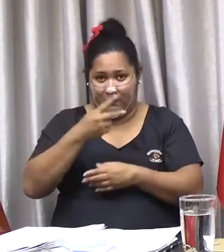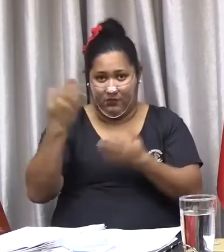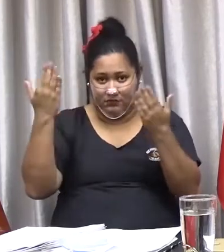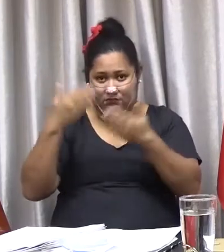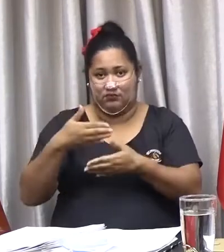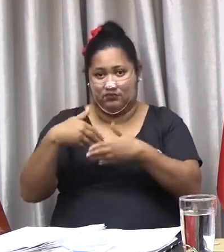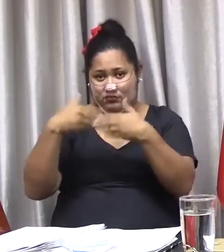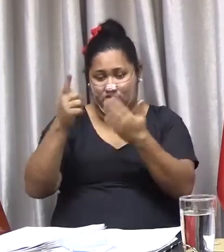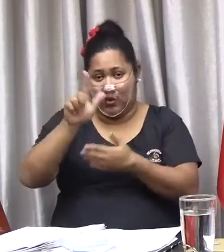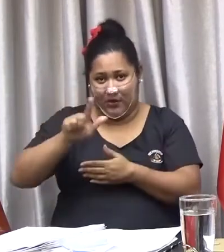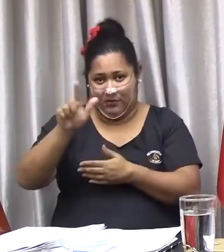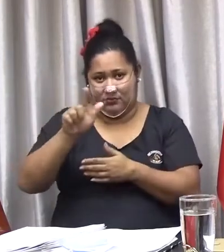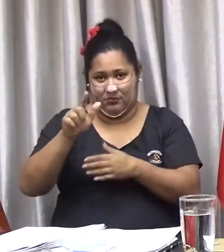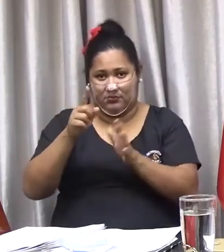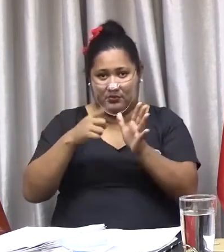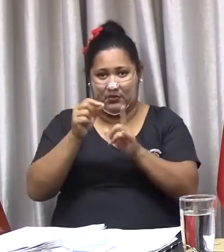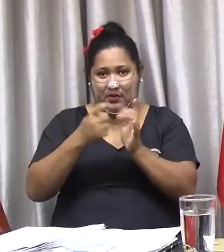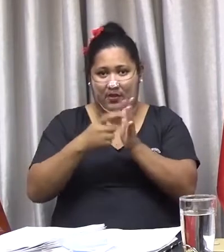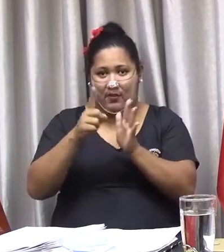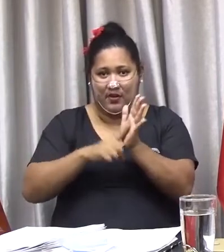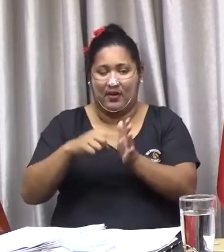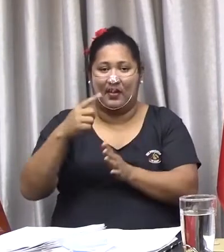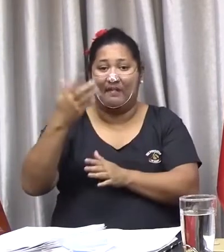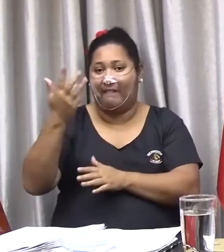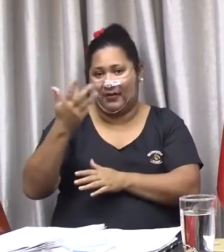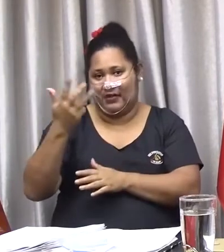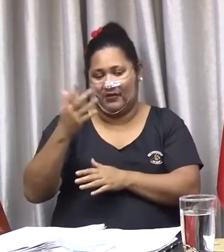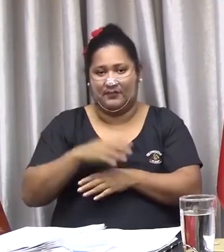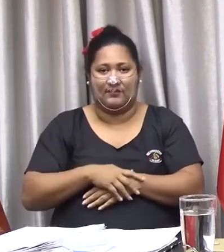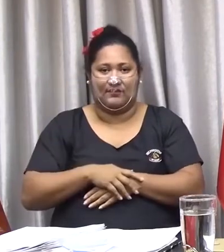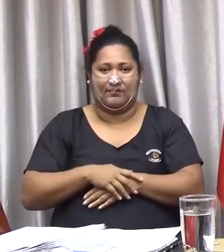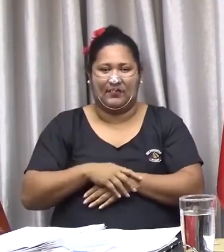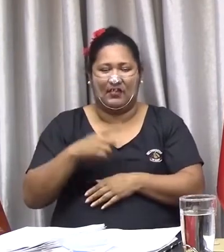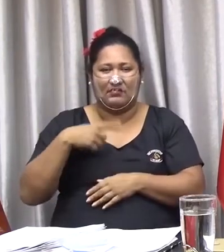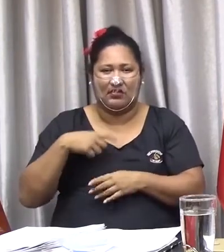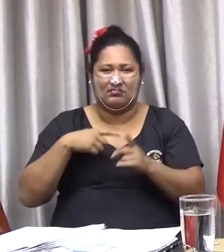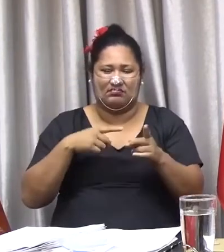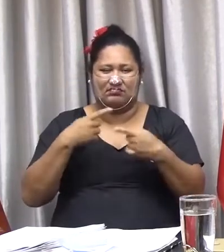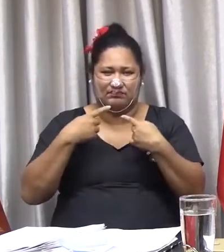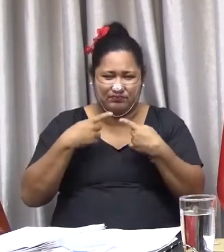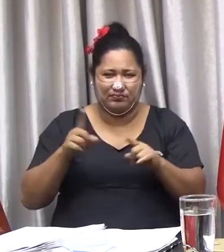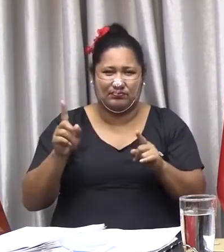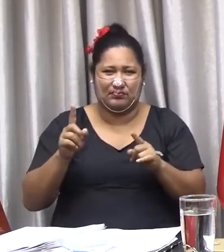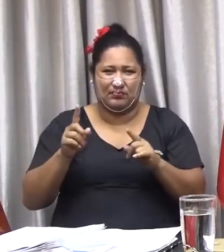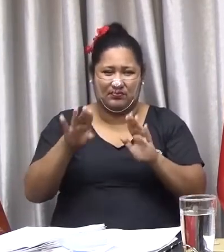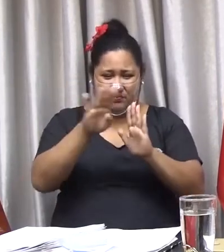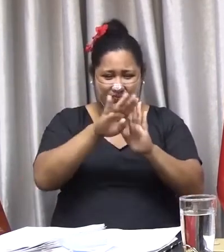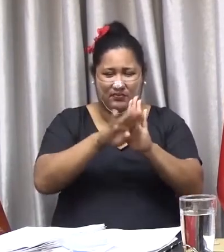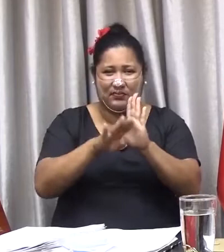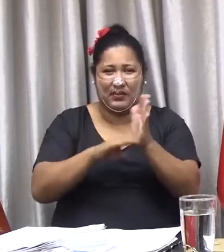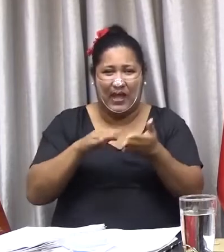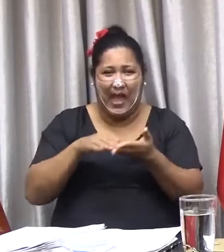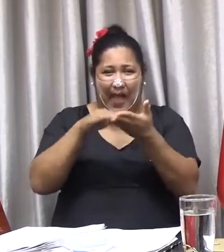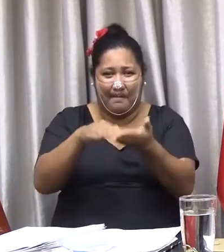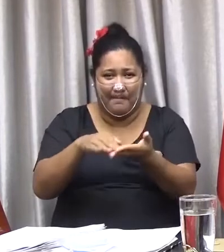2022. Under level 2, some amendments have been made to the state of emergency orders to help